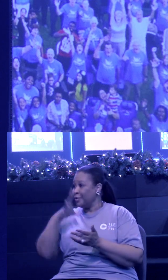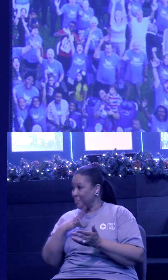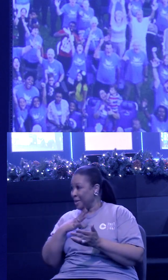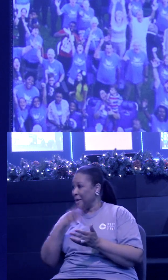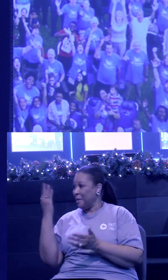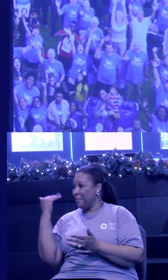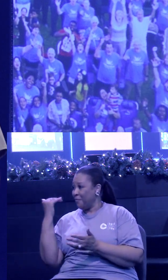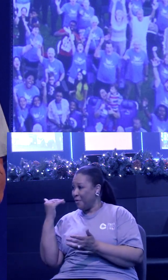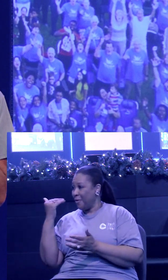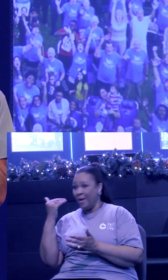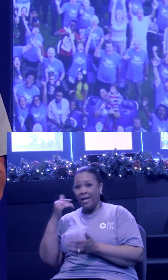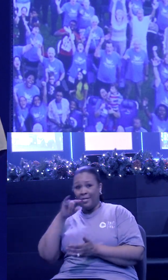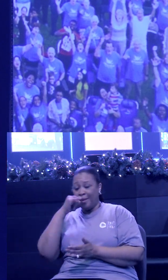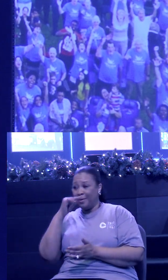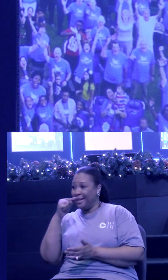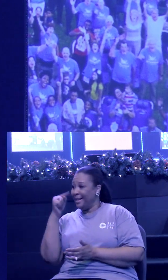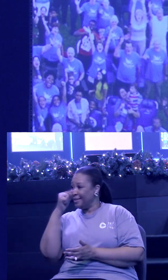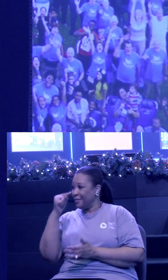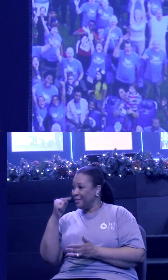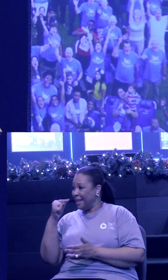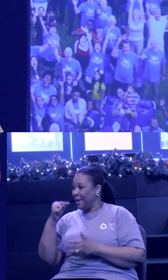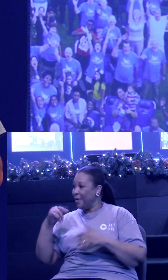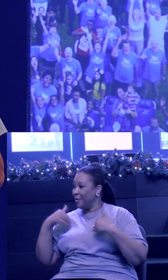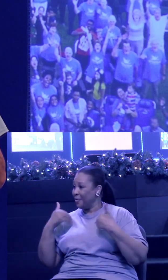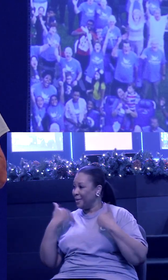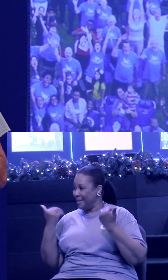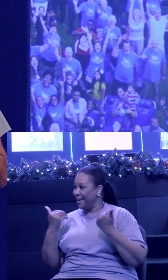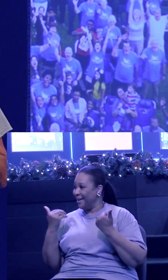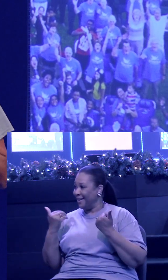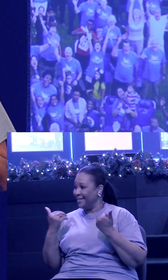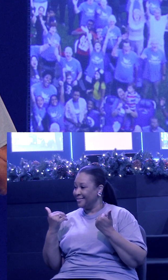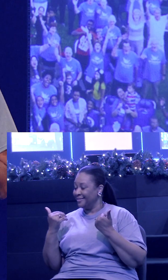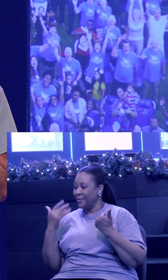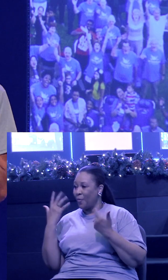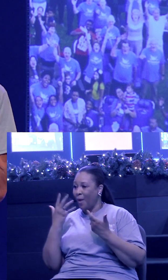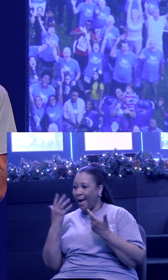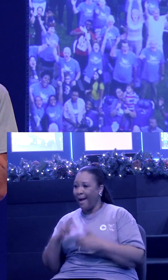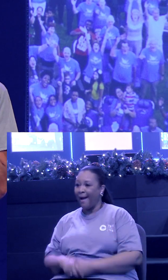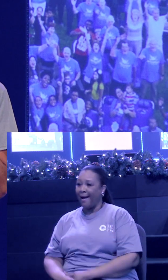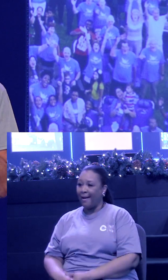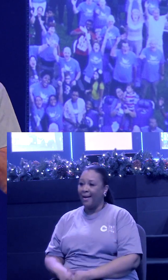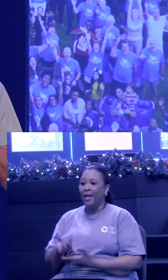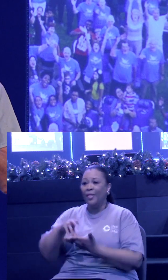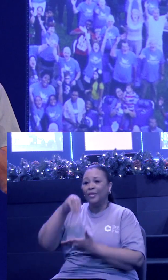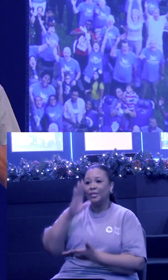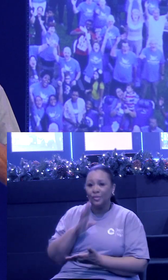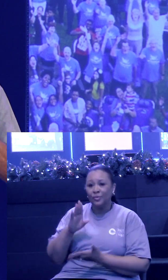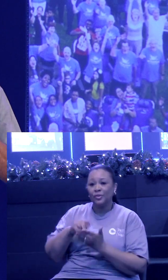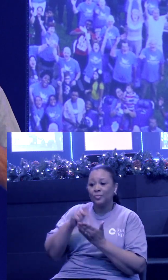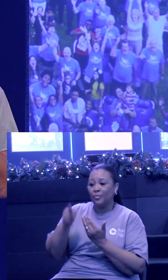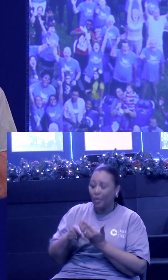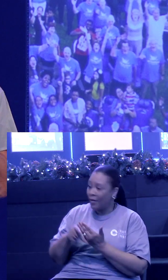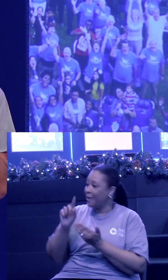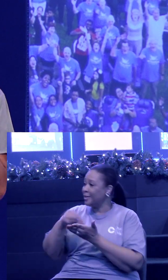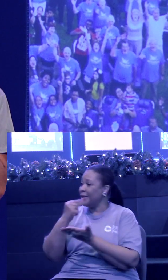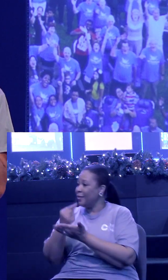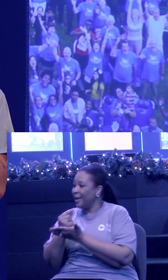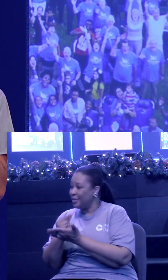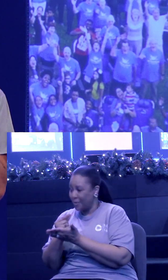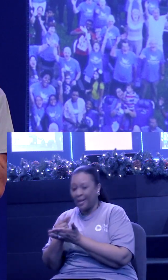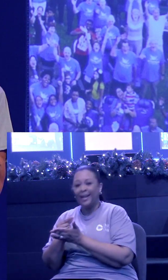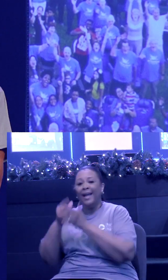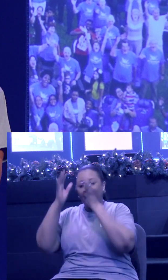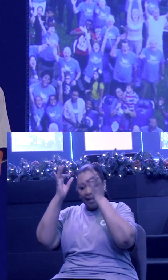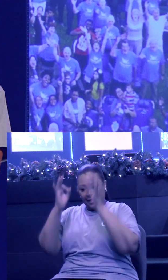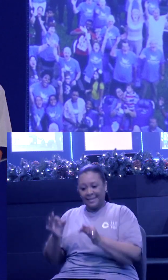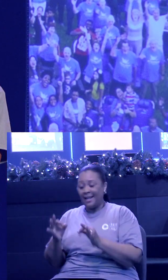in that video were part of the Community Kids, Community Students programs, graduated and made a